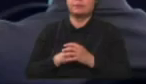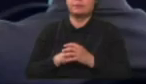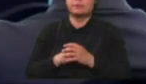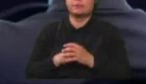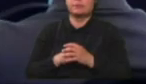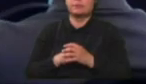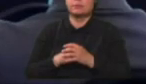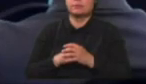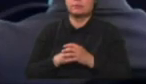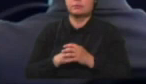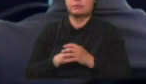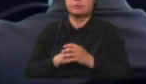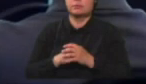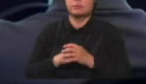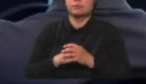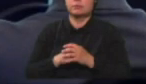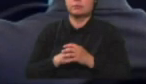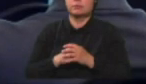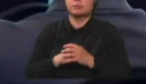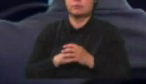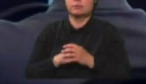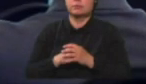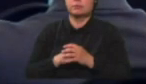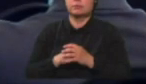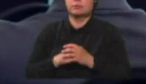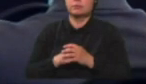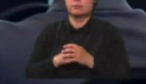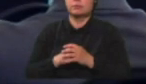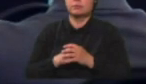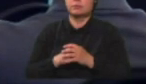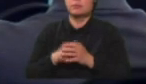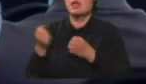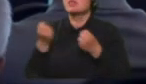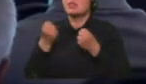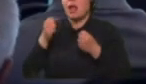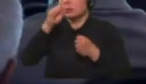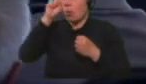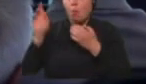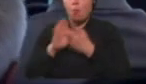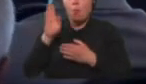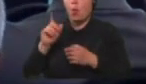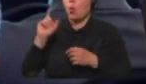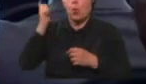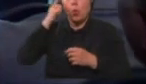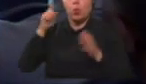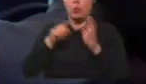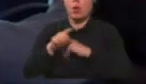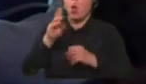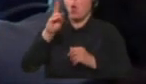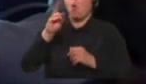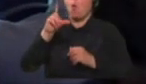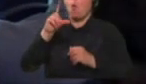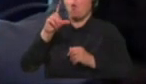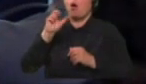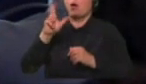Public transit is vital to walkability. As we know, walkability is not only about moving by foot. Efficient, quality, safe